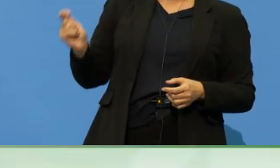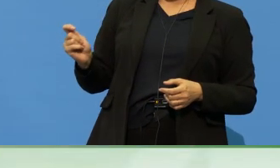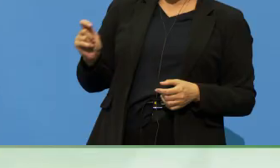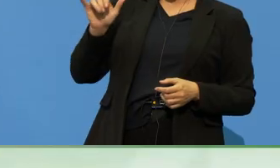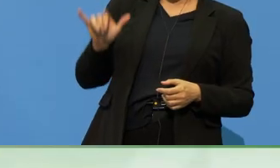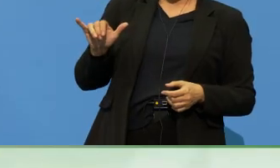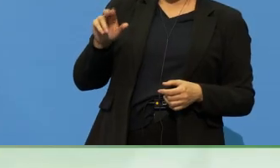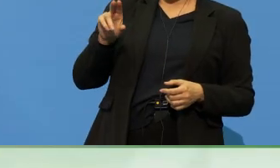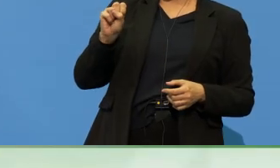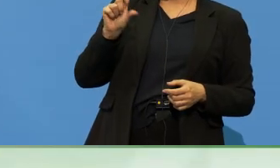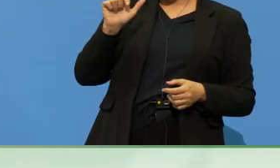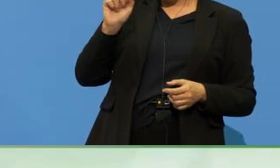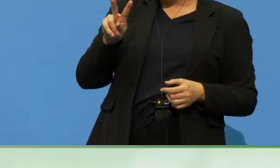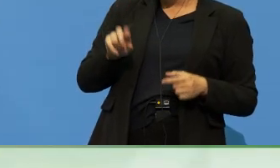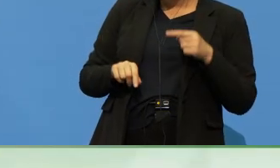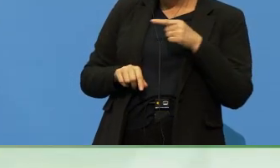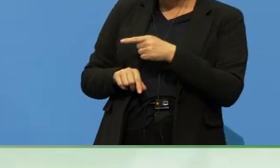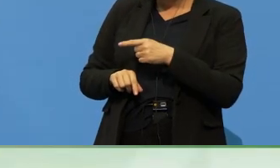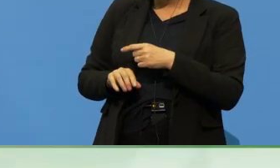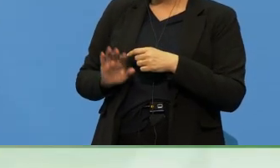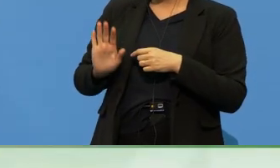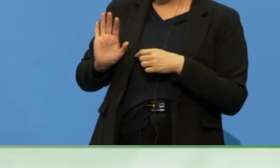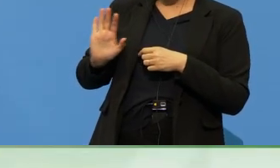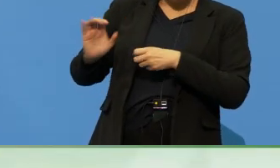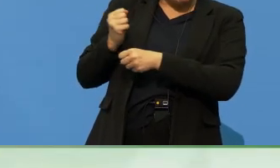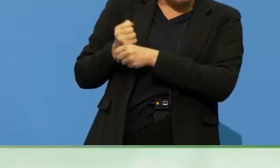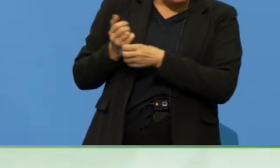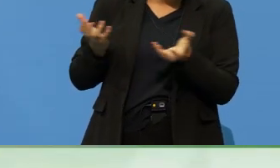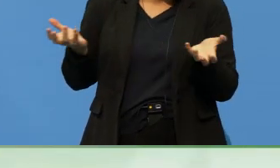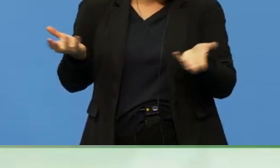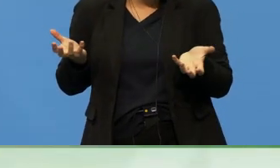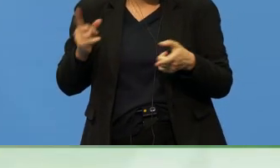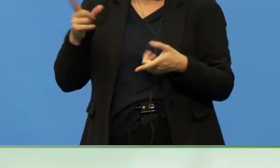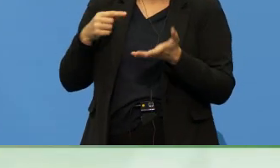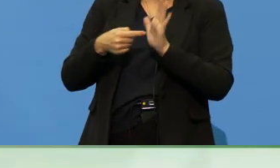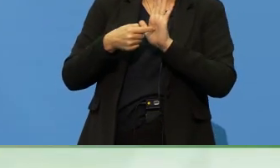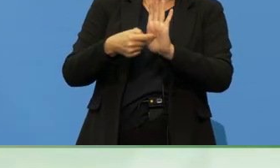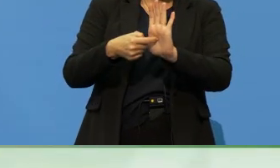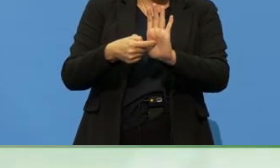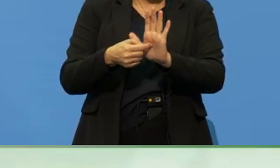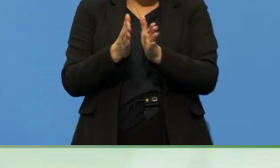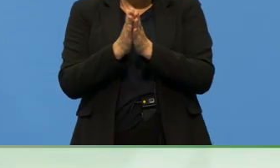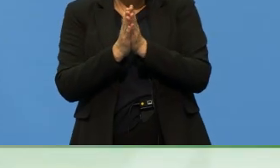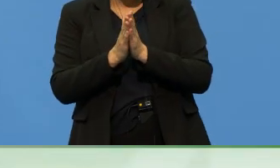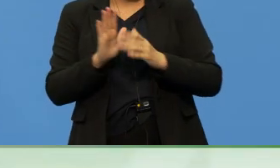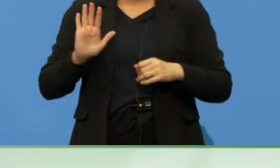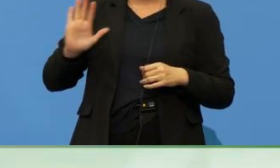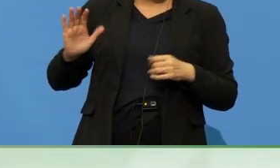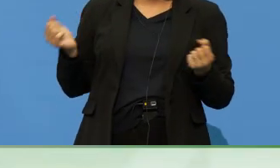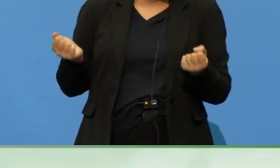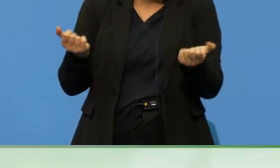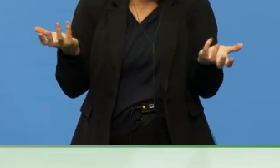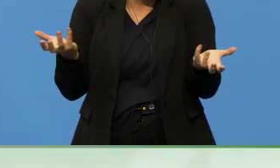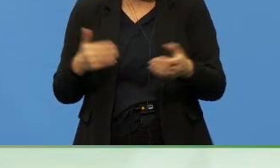and then you will talk about how you in your work and your organization, you will show us an example of how you actually work with universal